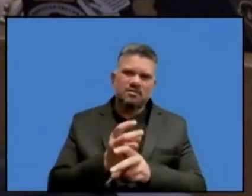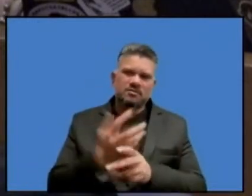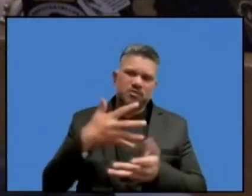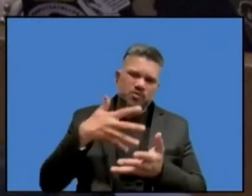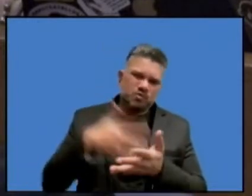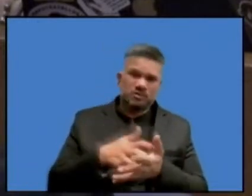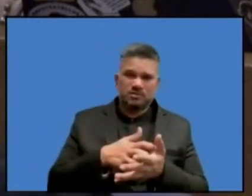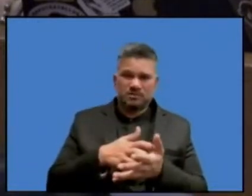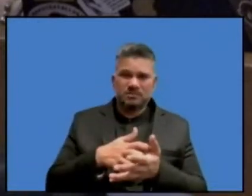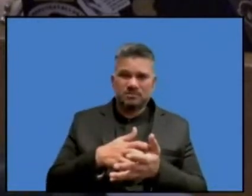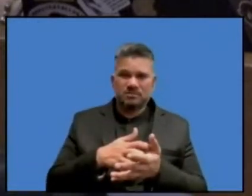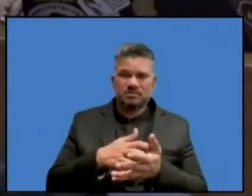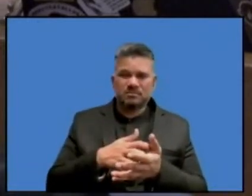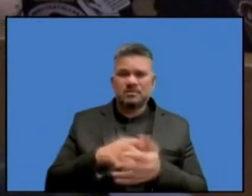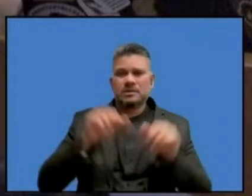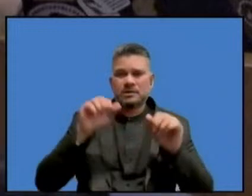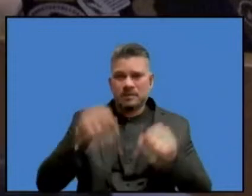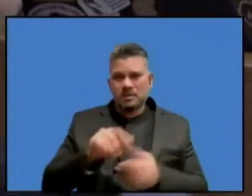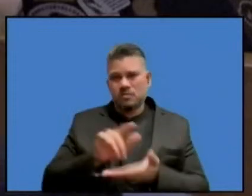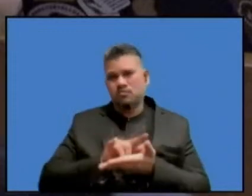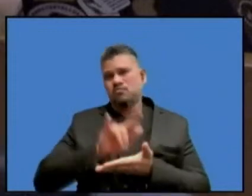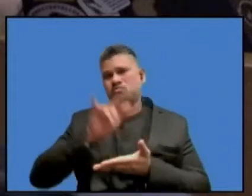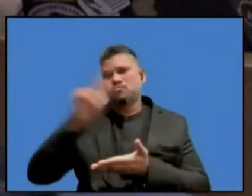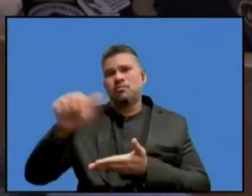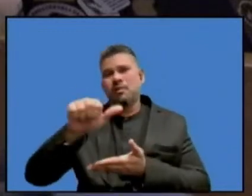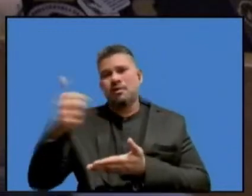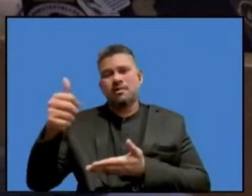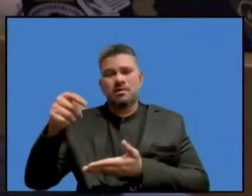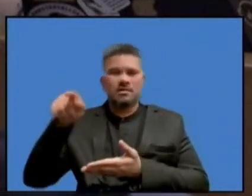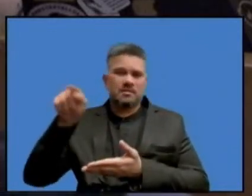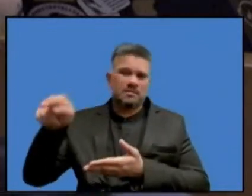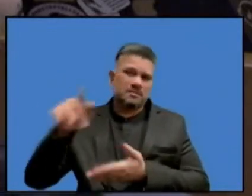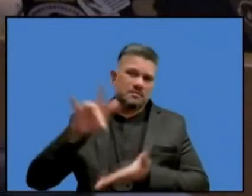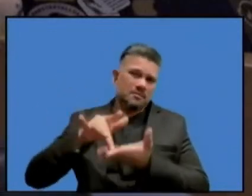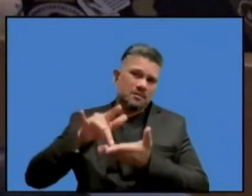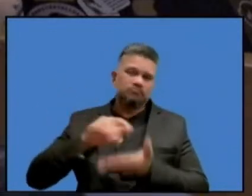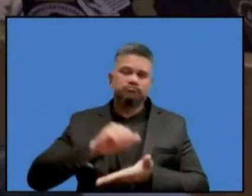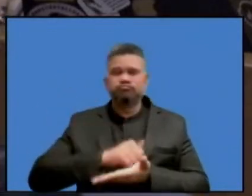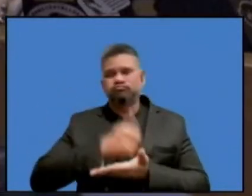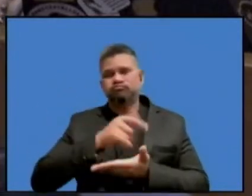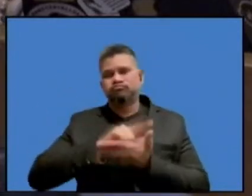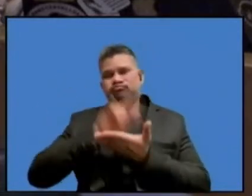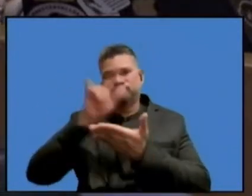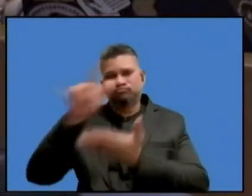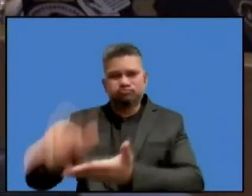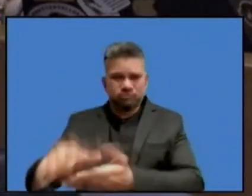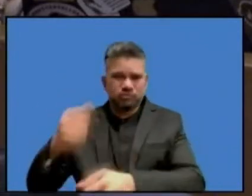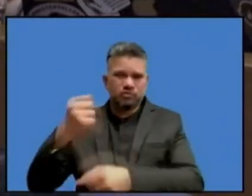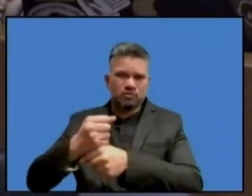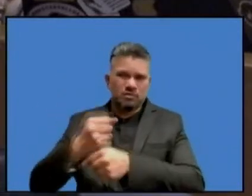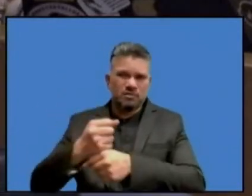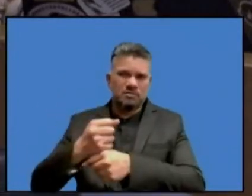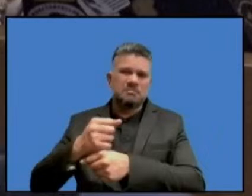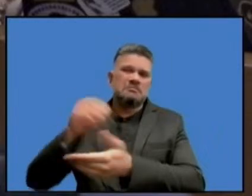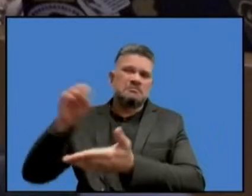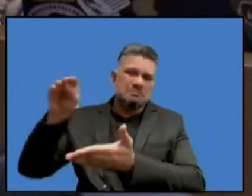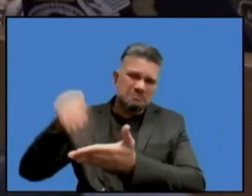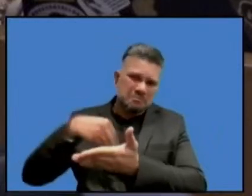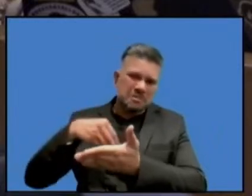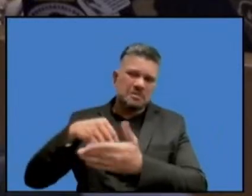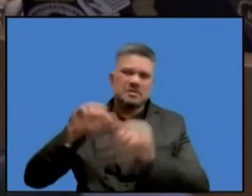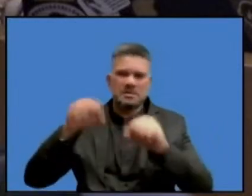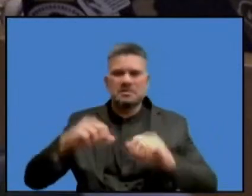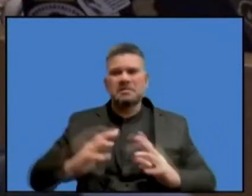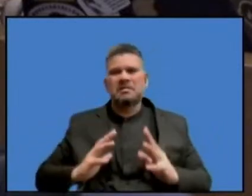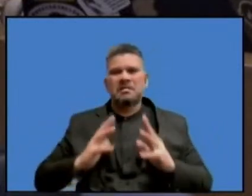considered the only situation to sustaining their lives, but desperation to find a decent